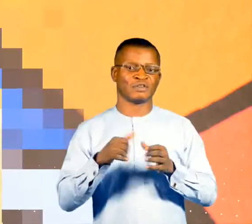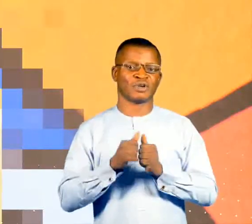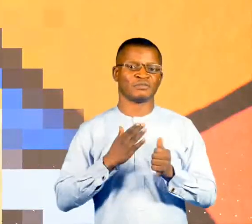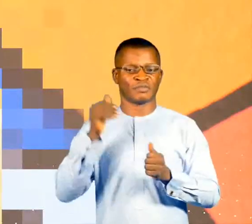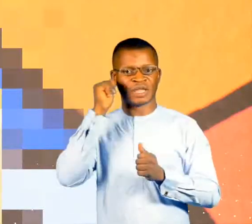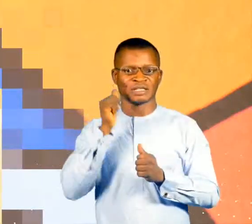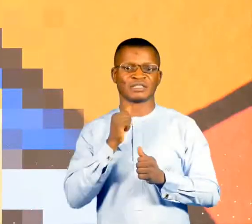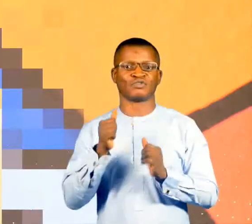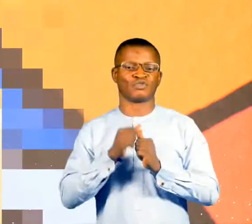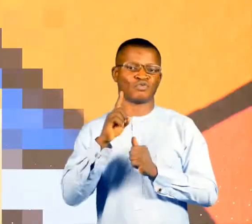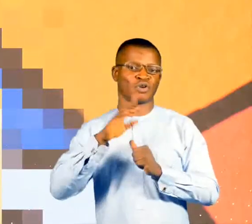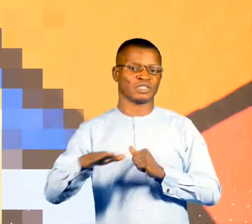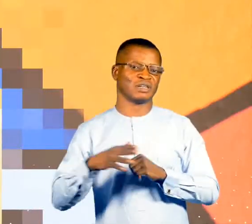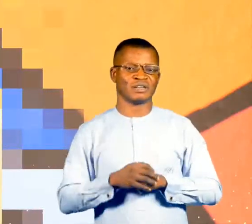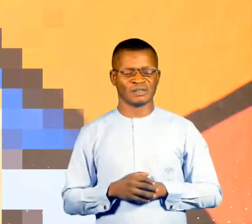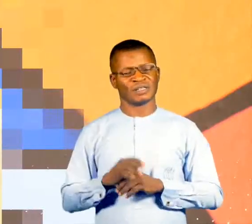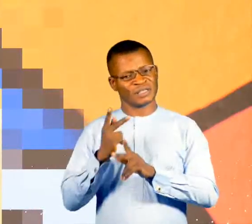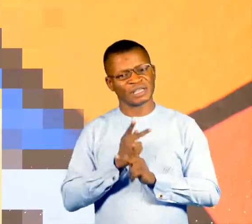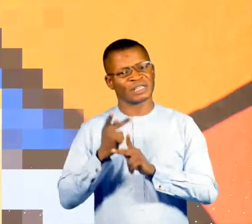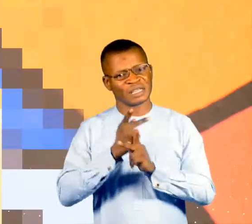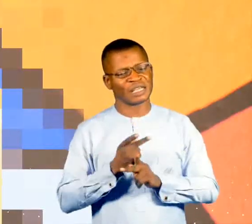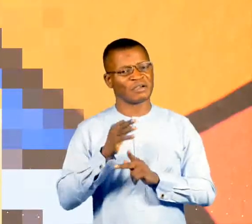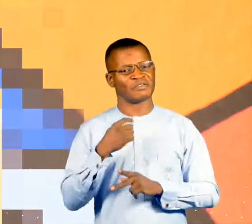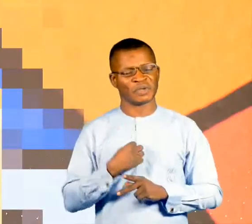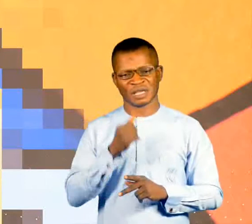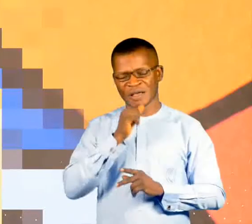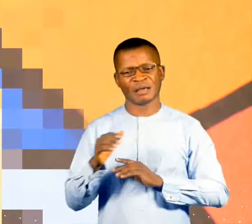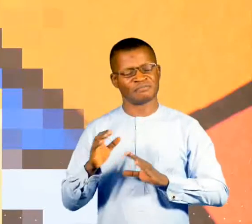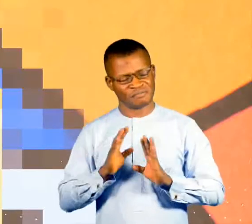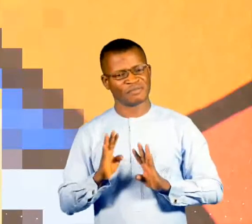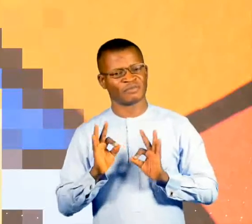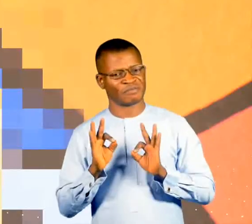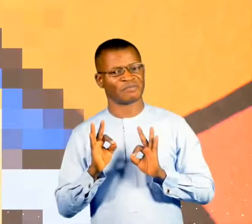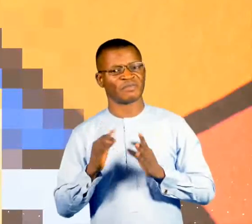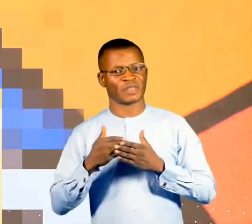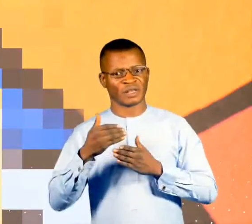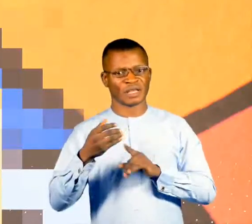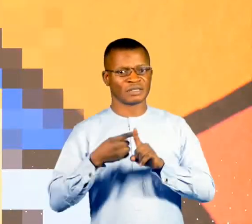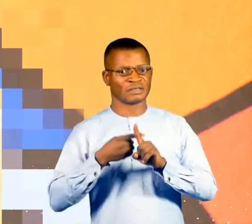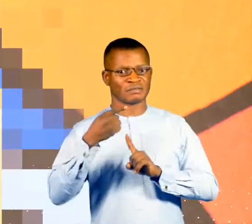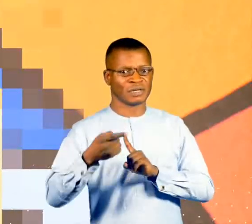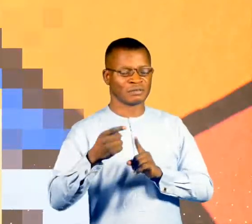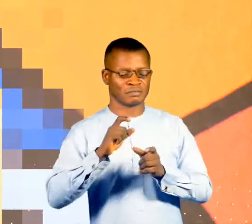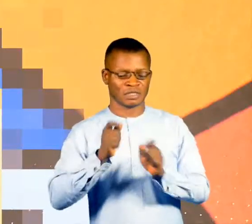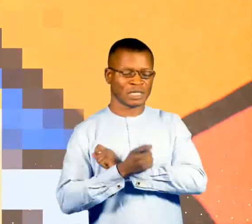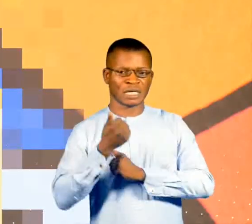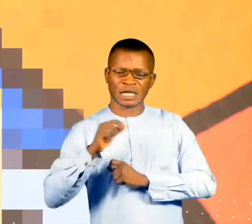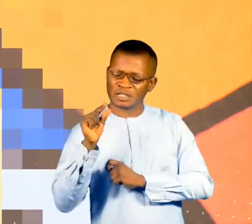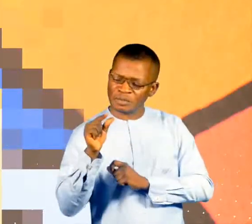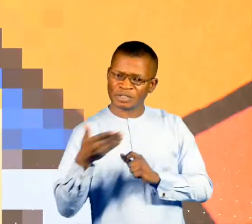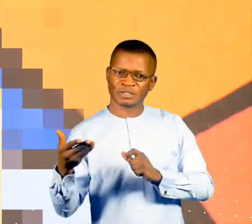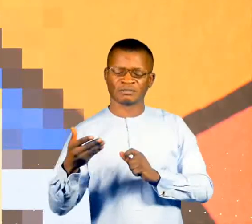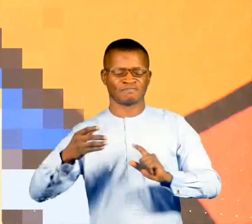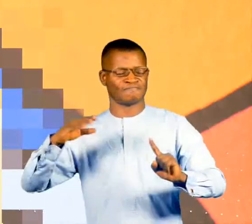Abuja. I stay with my auntie. She had only one child. So I live a week. She was treating me well, and I was doing well. The